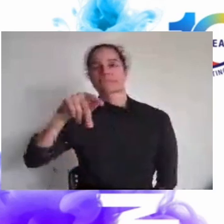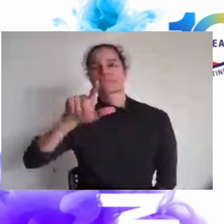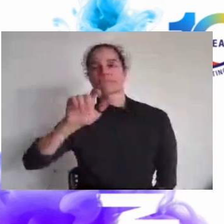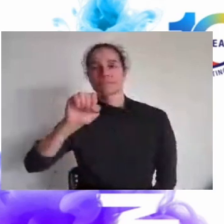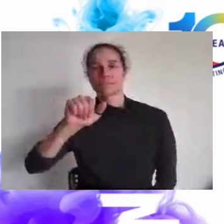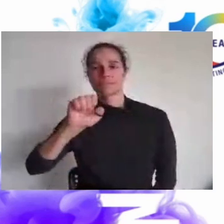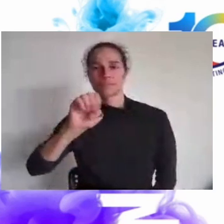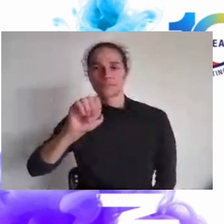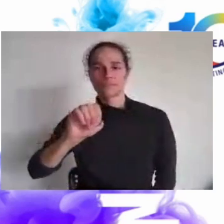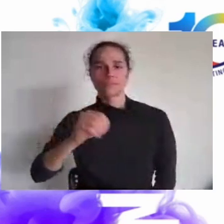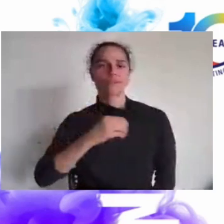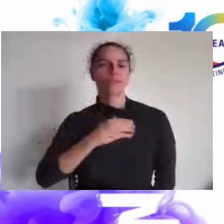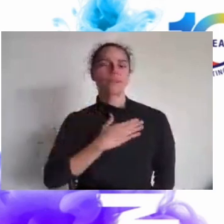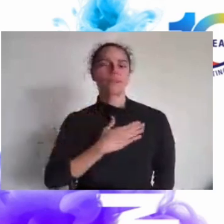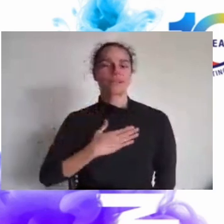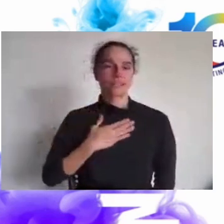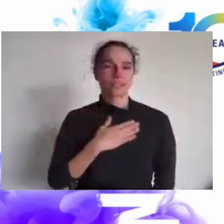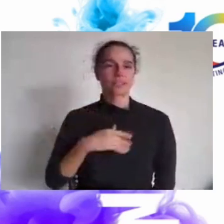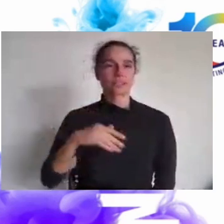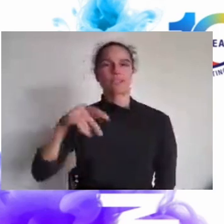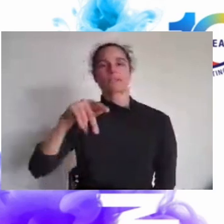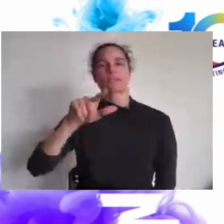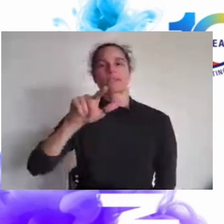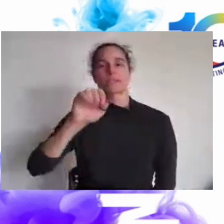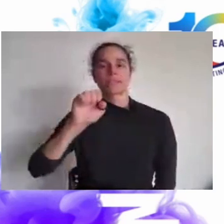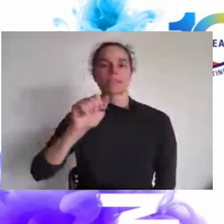Please. Please.